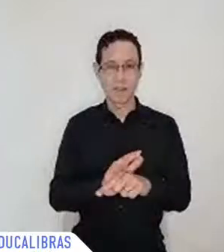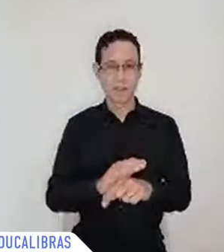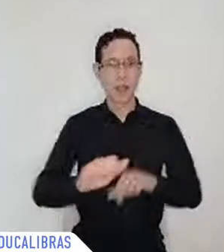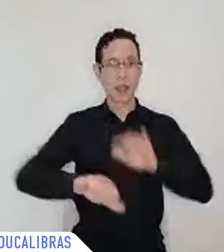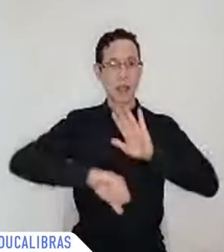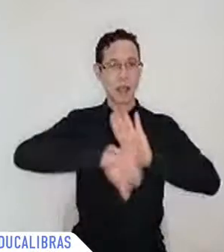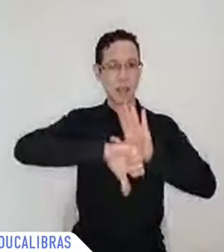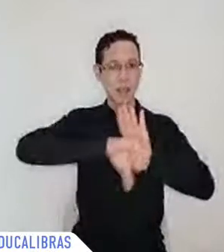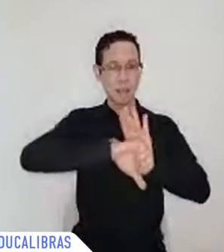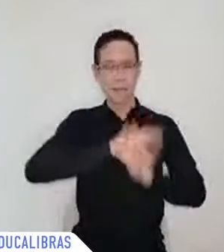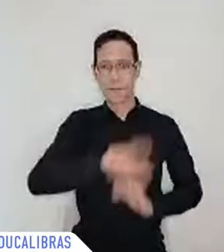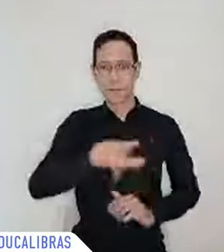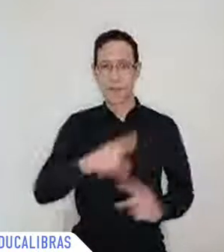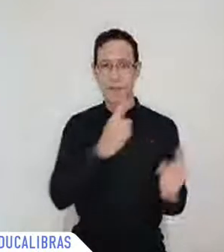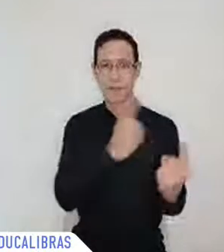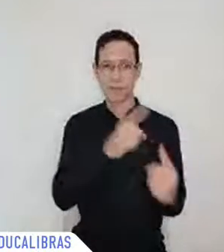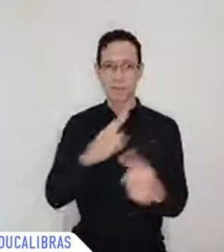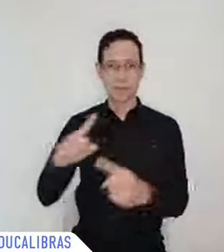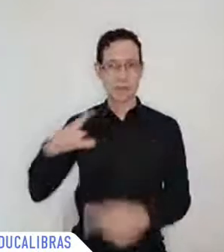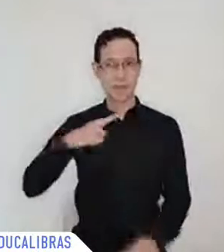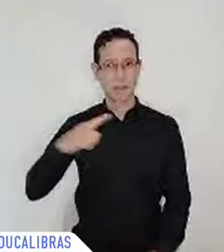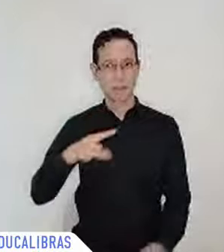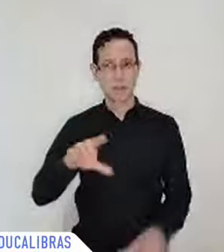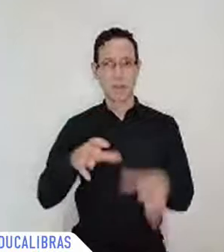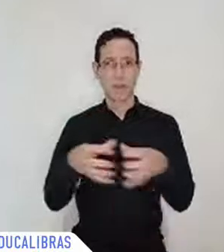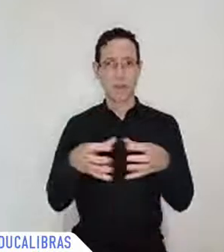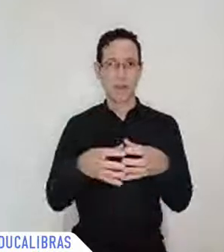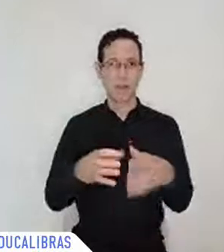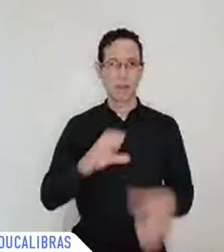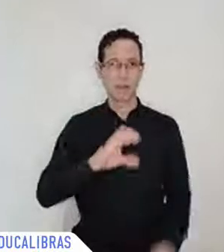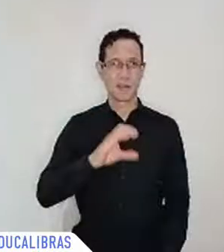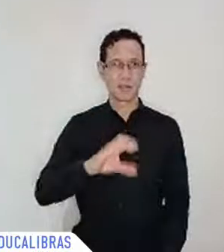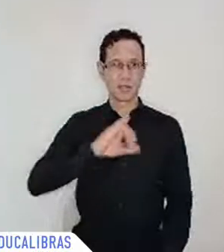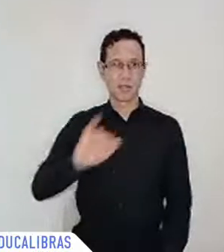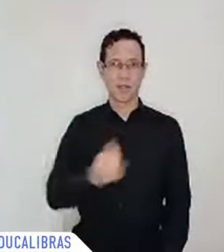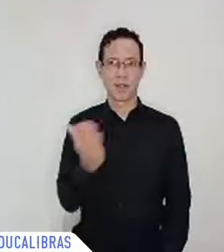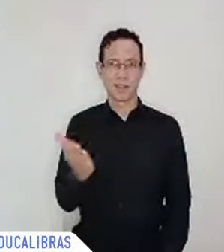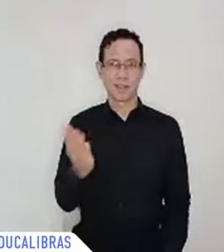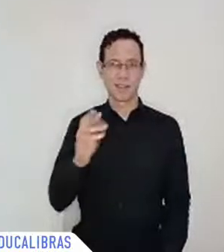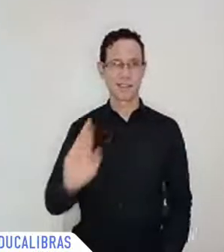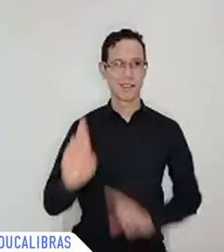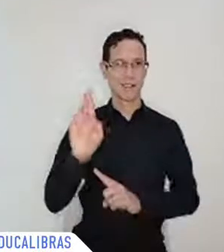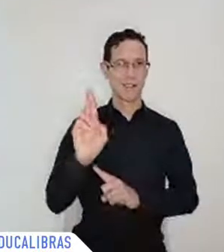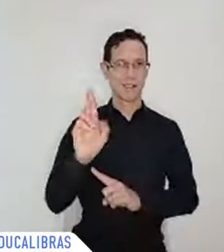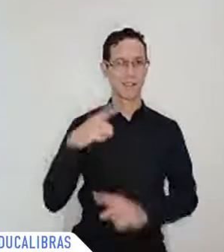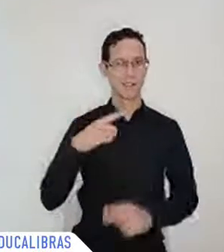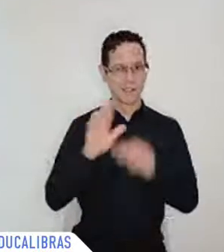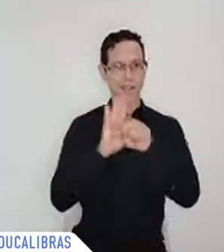are being investigated for democratic